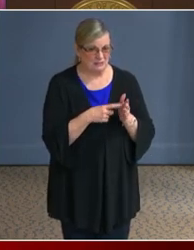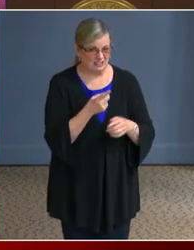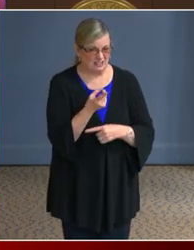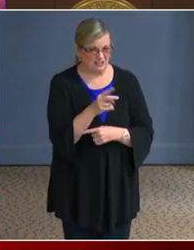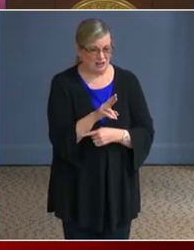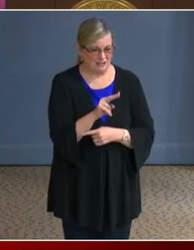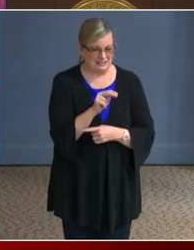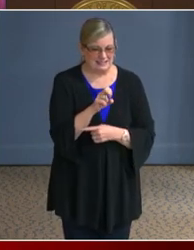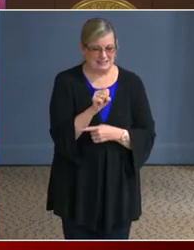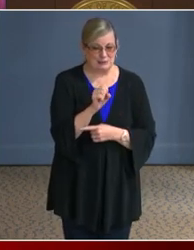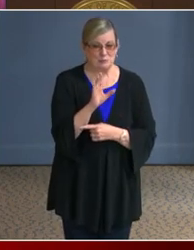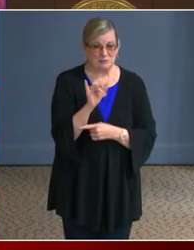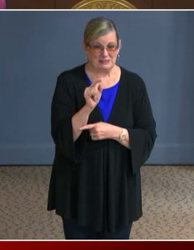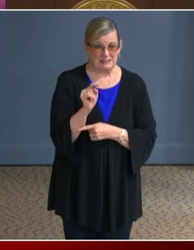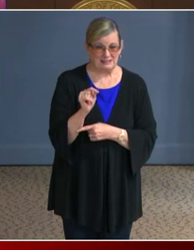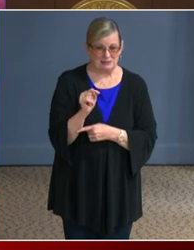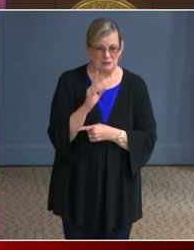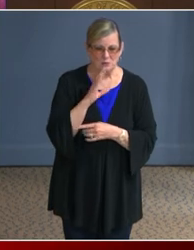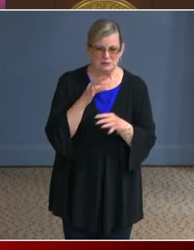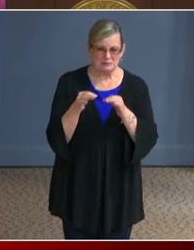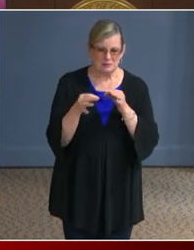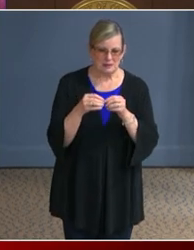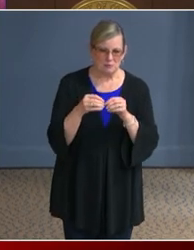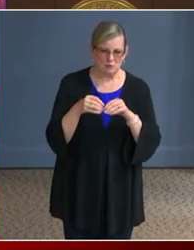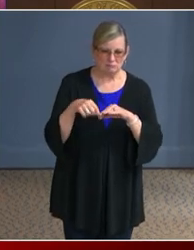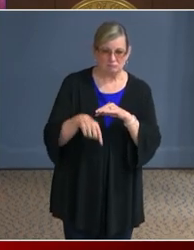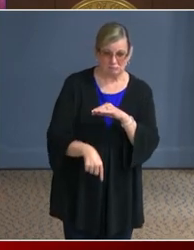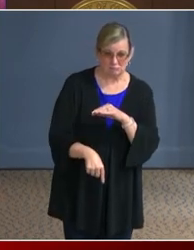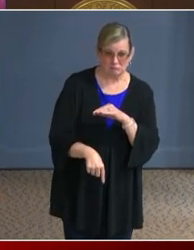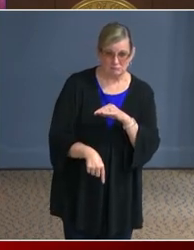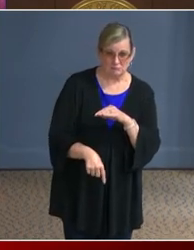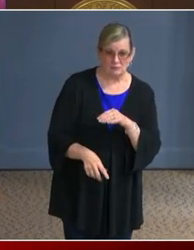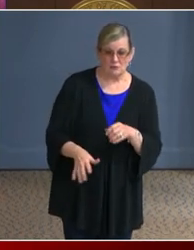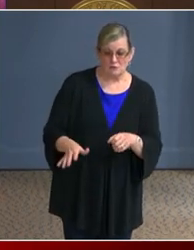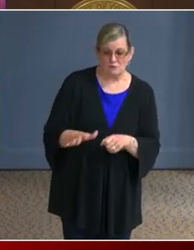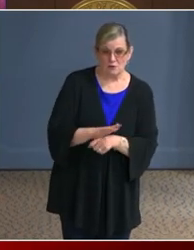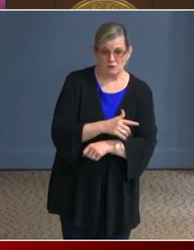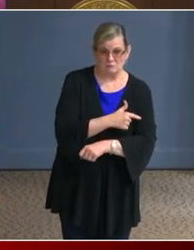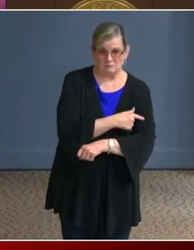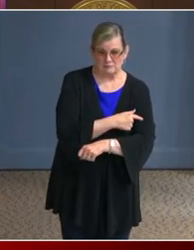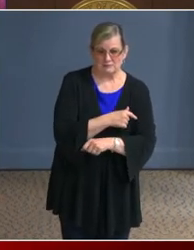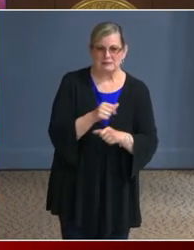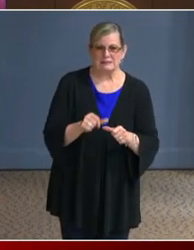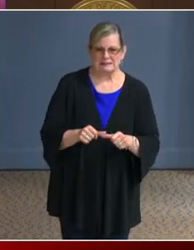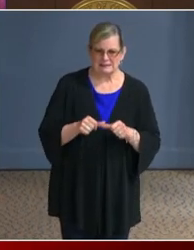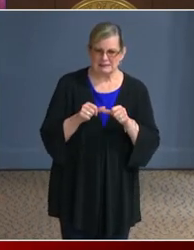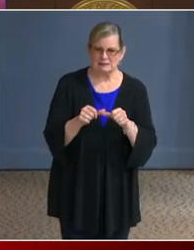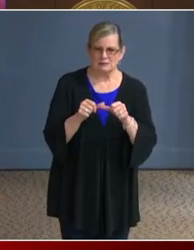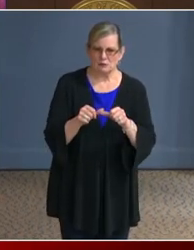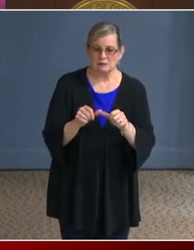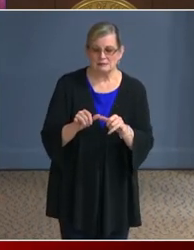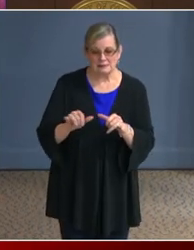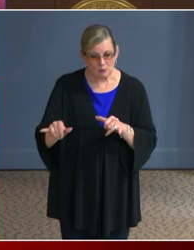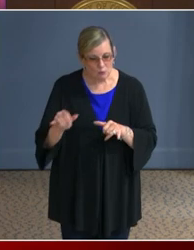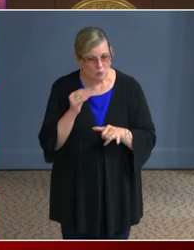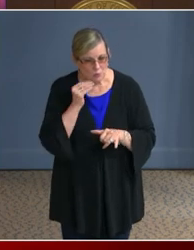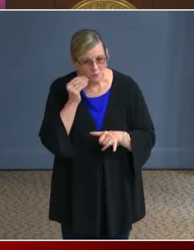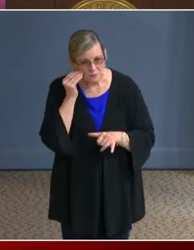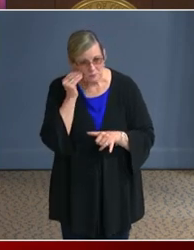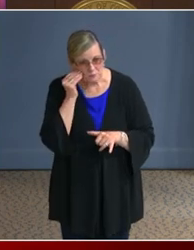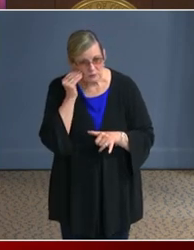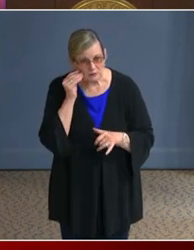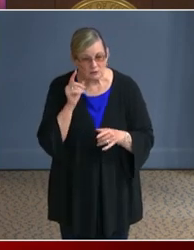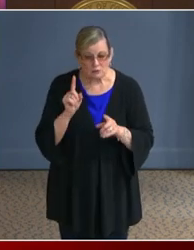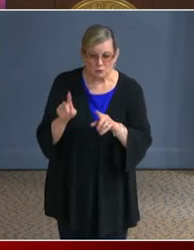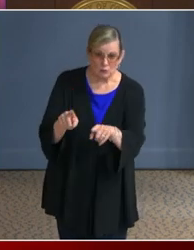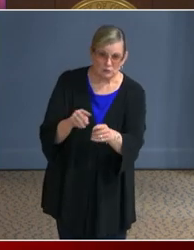more about that. But of course, fully vaccinated people should continue to stay home and talk to their doctor